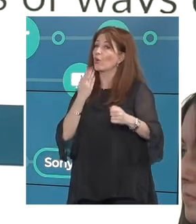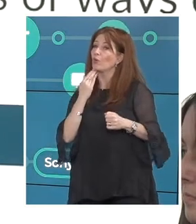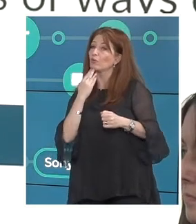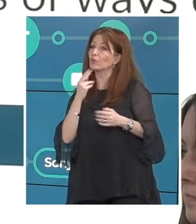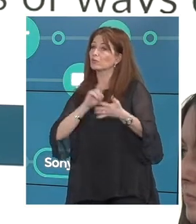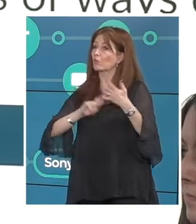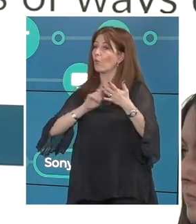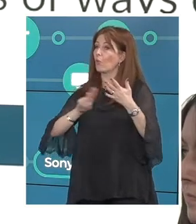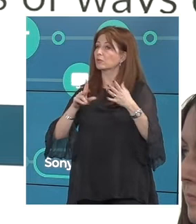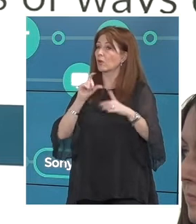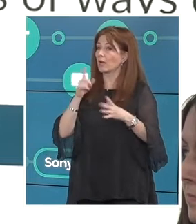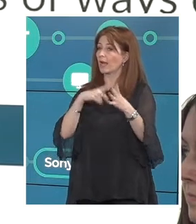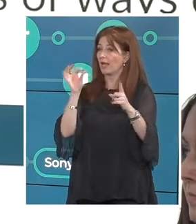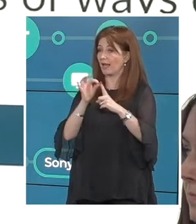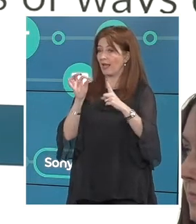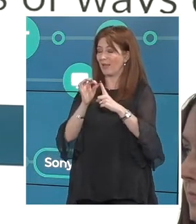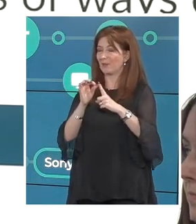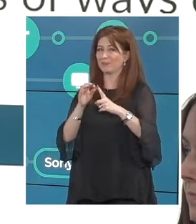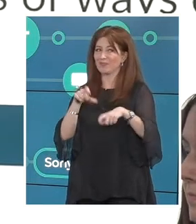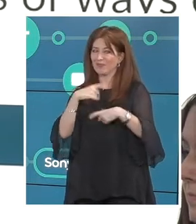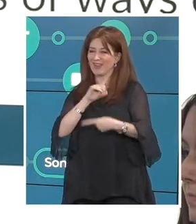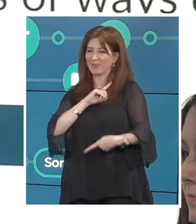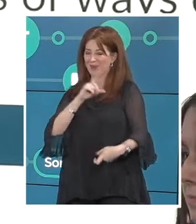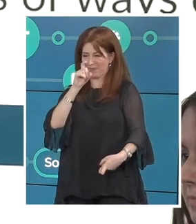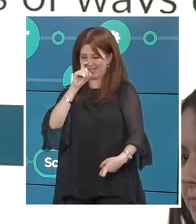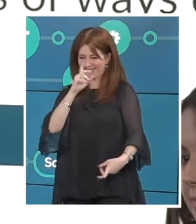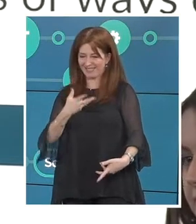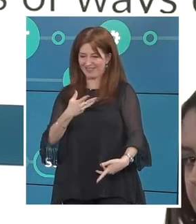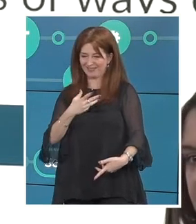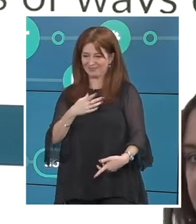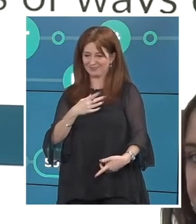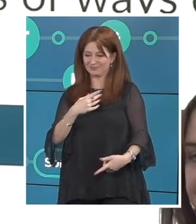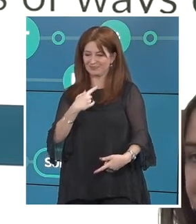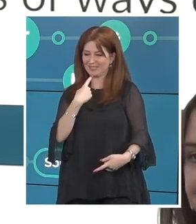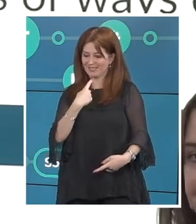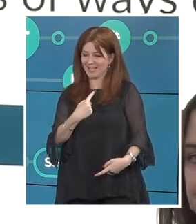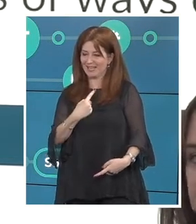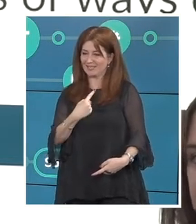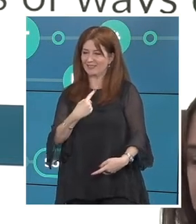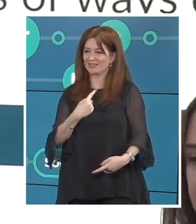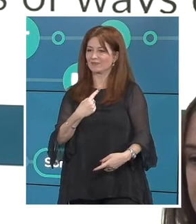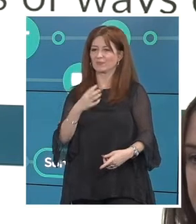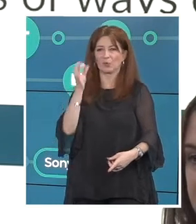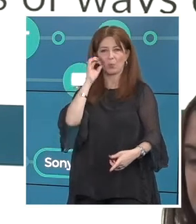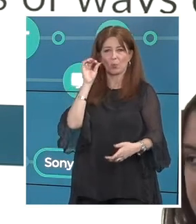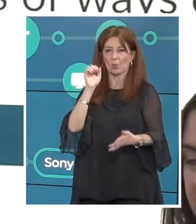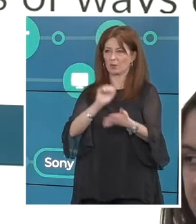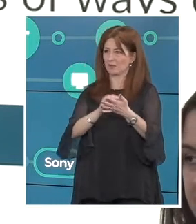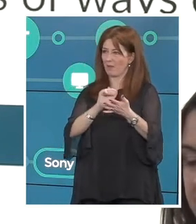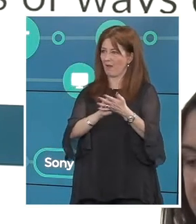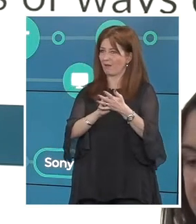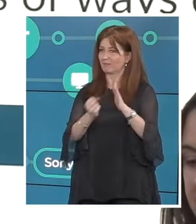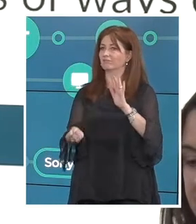before. And it's quite funny, my sister said to me, because it's got the watermark AutoCap, unless you want to pay for it. I